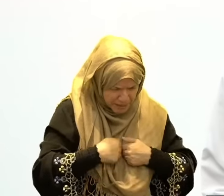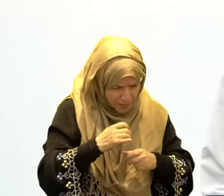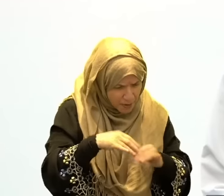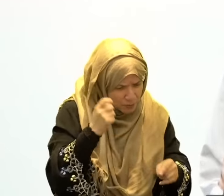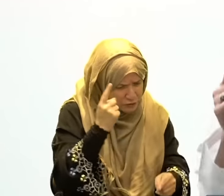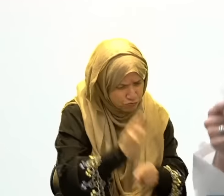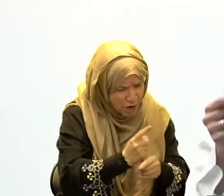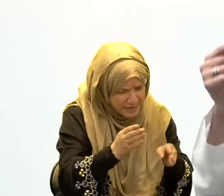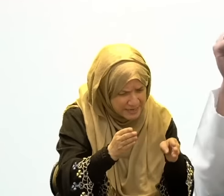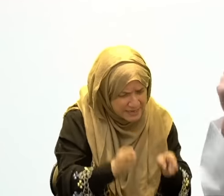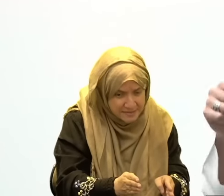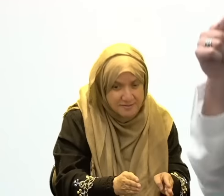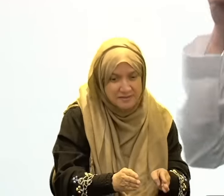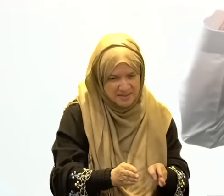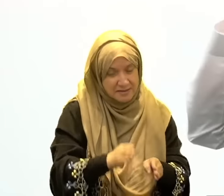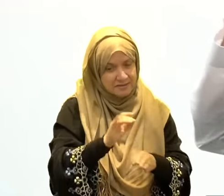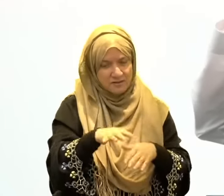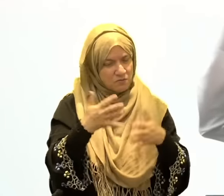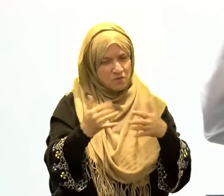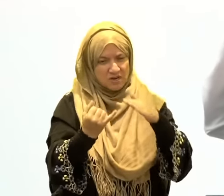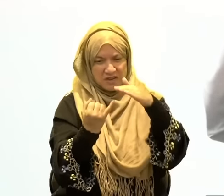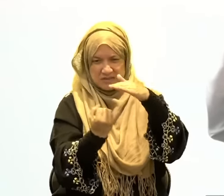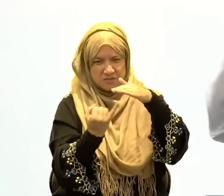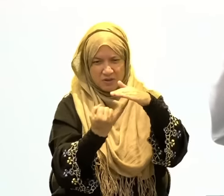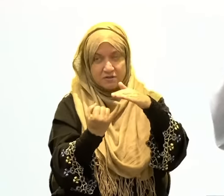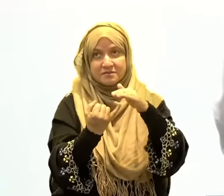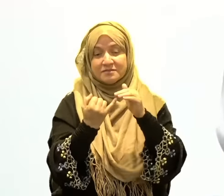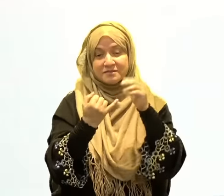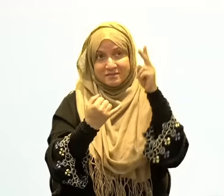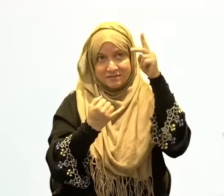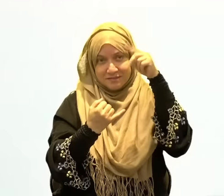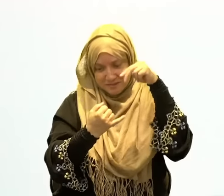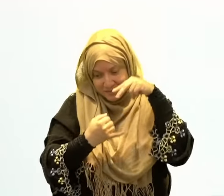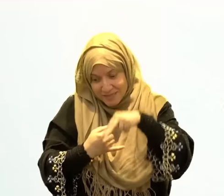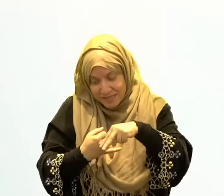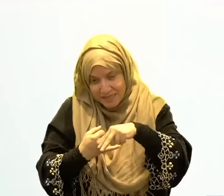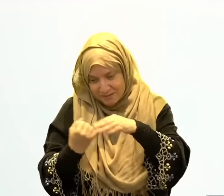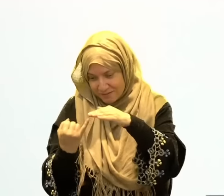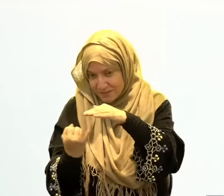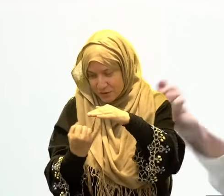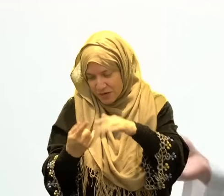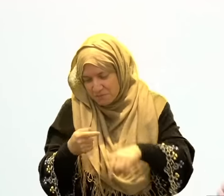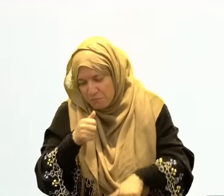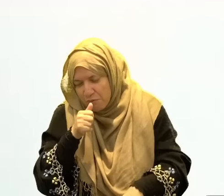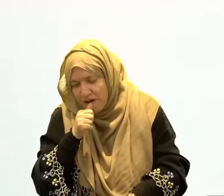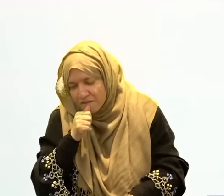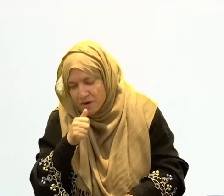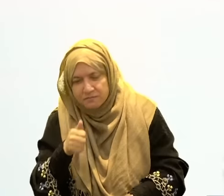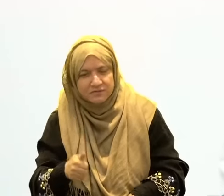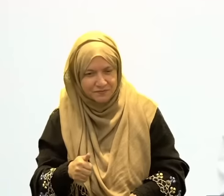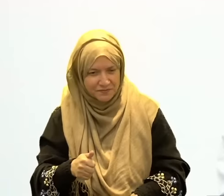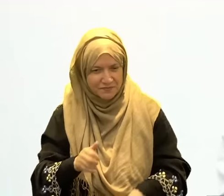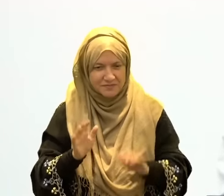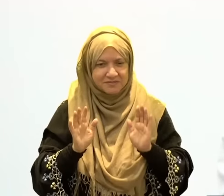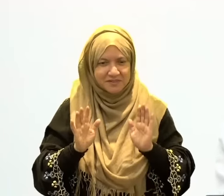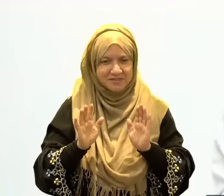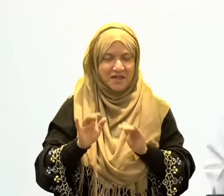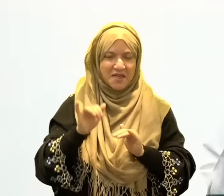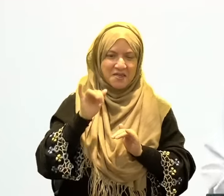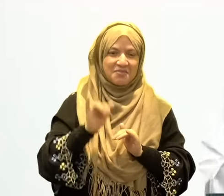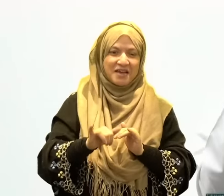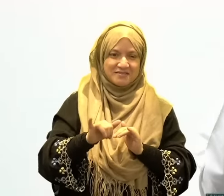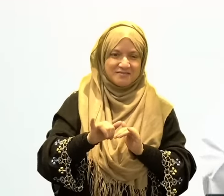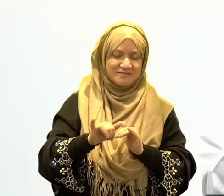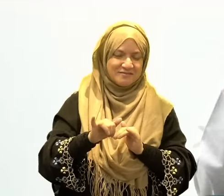salah? What if you were actively engaging Allah in your thinking and in your internal thoughts, even outside of your prayer? Where